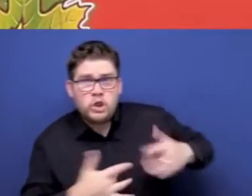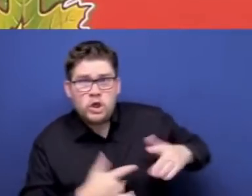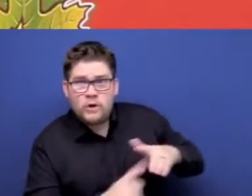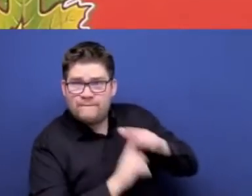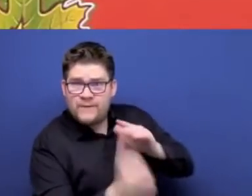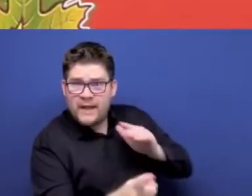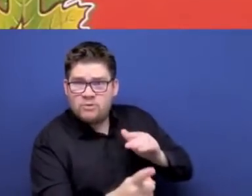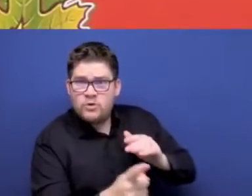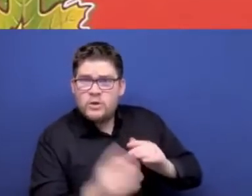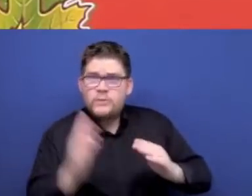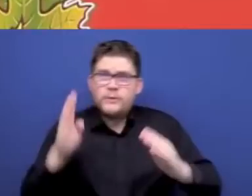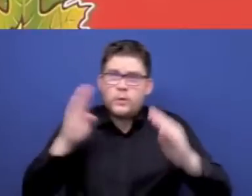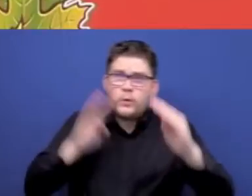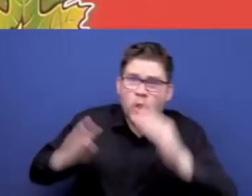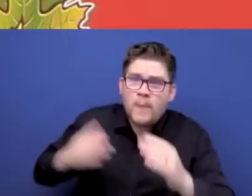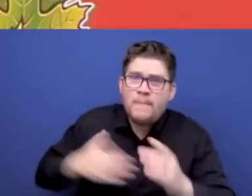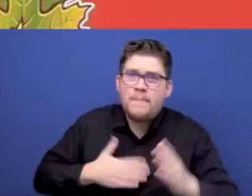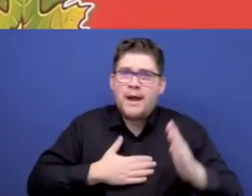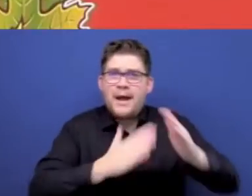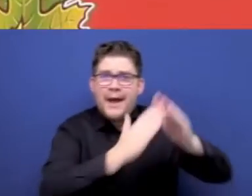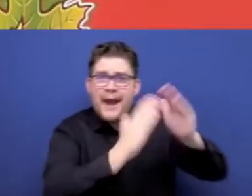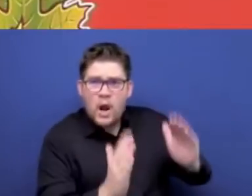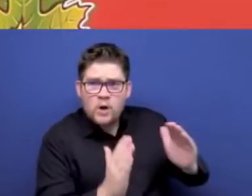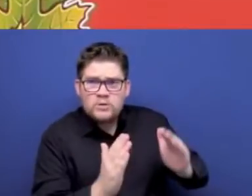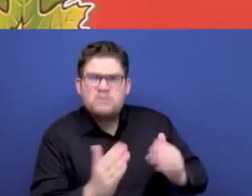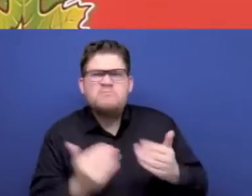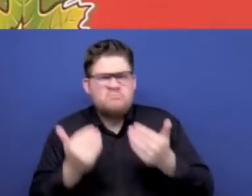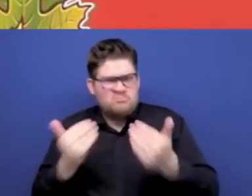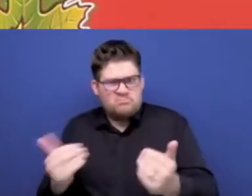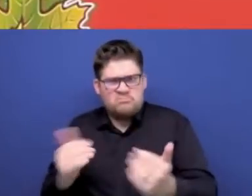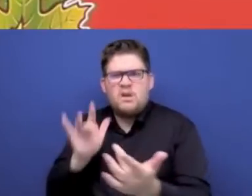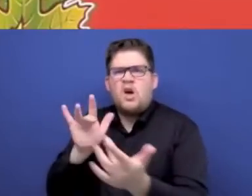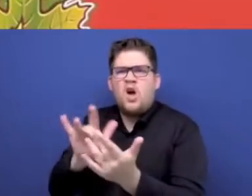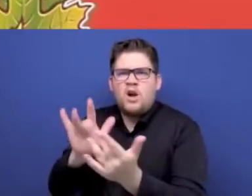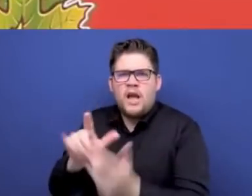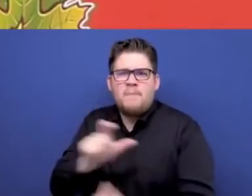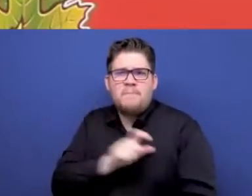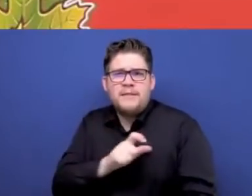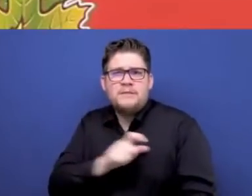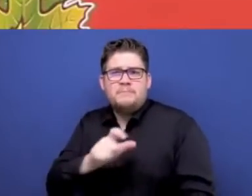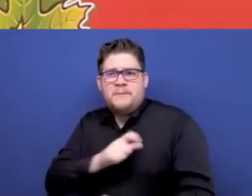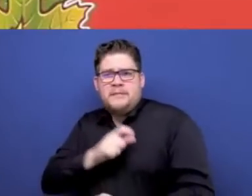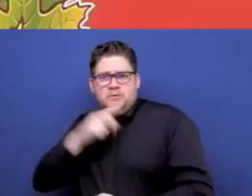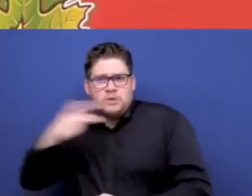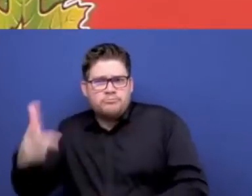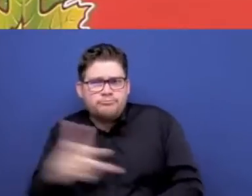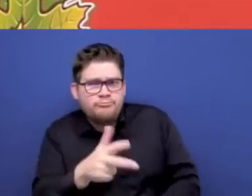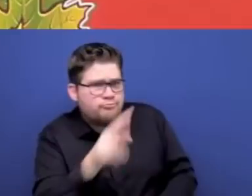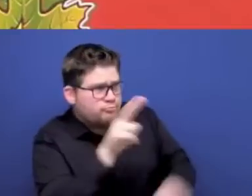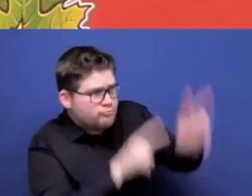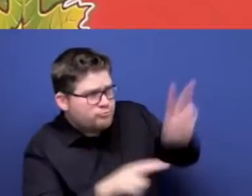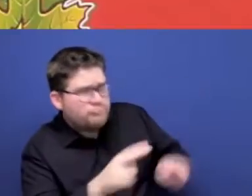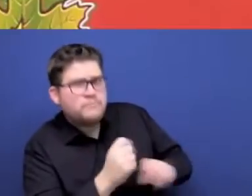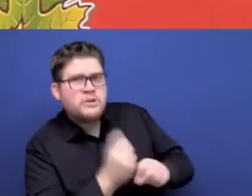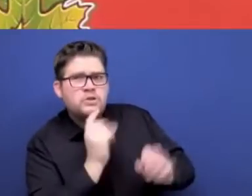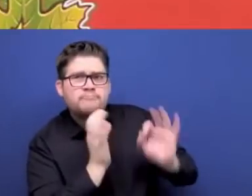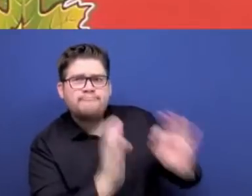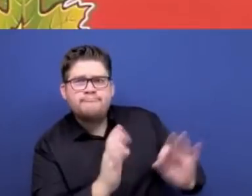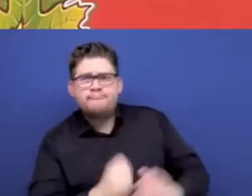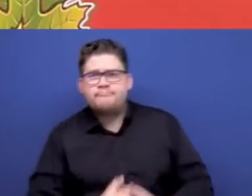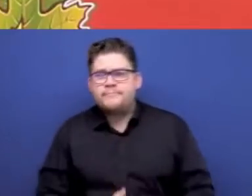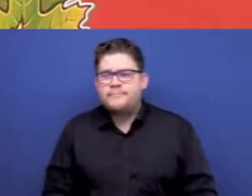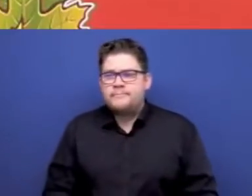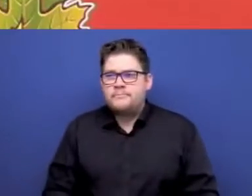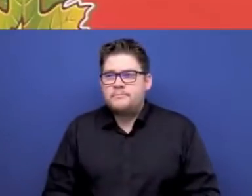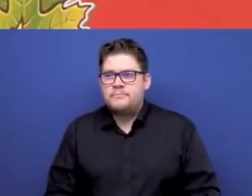and take a look at any concerns you may have and address those concerns. We did earlier today issue a news release